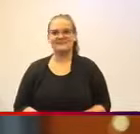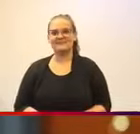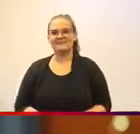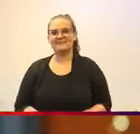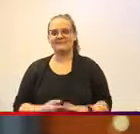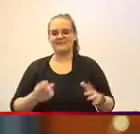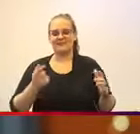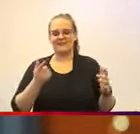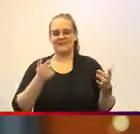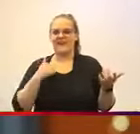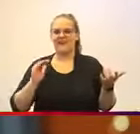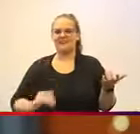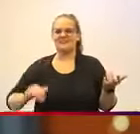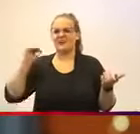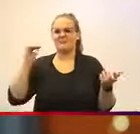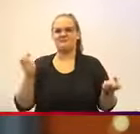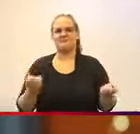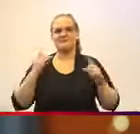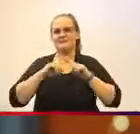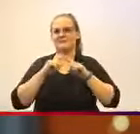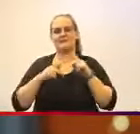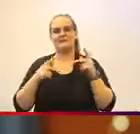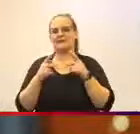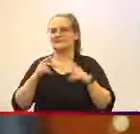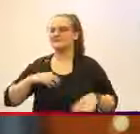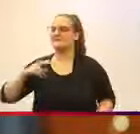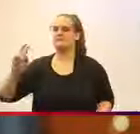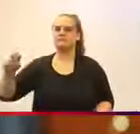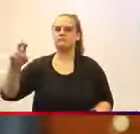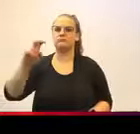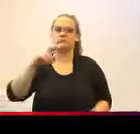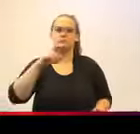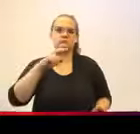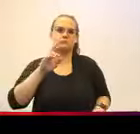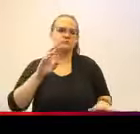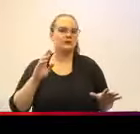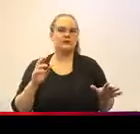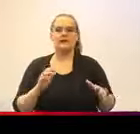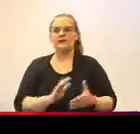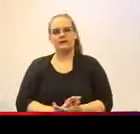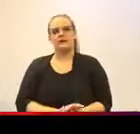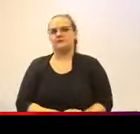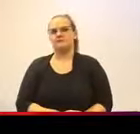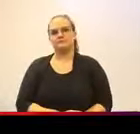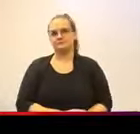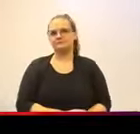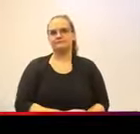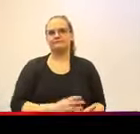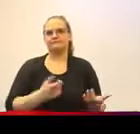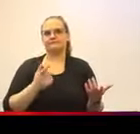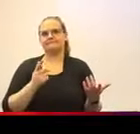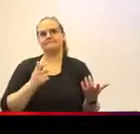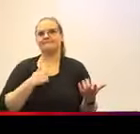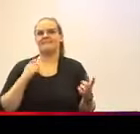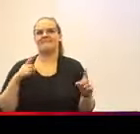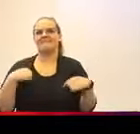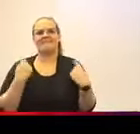I grew up in a lot of places. I've moved around since I was very little. I've always been the weird kid, I